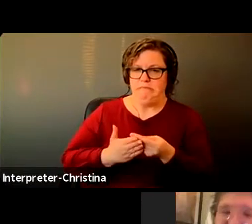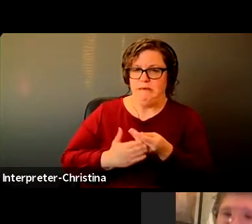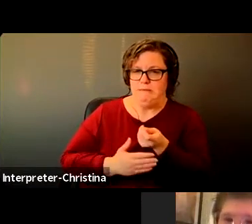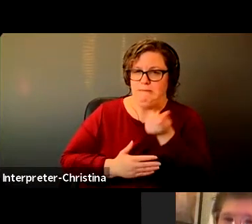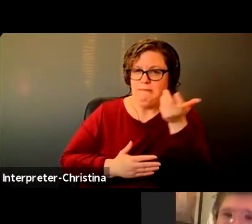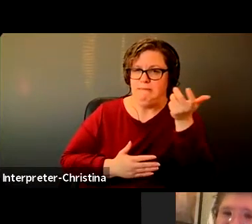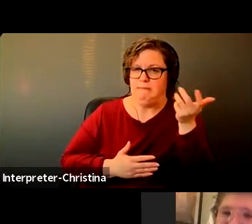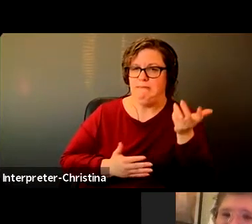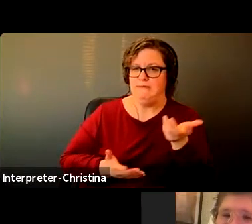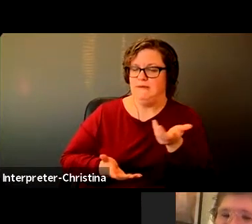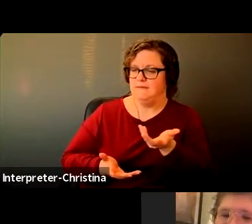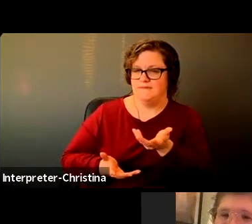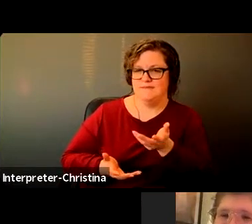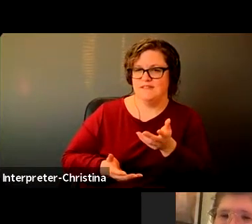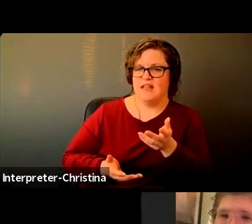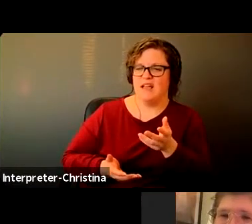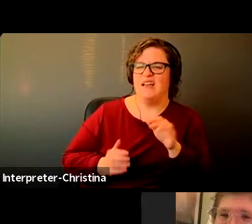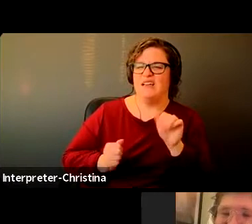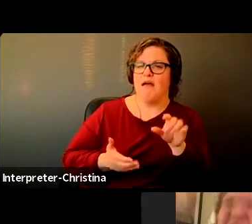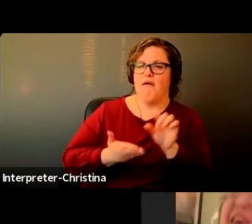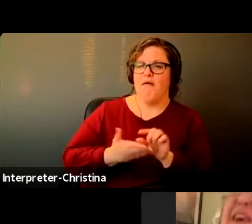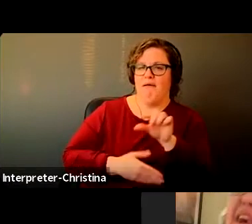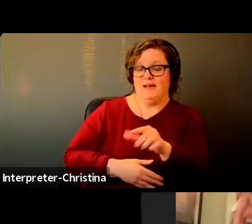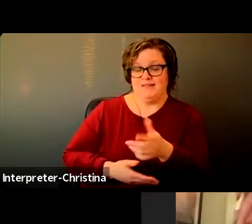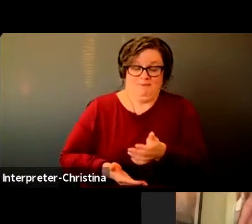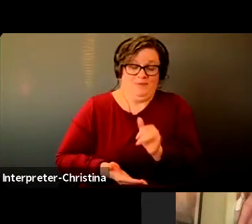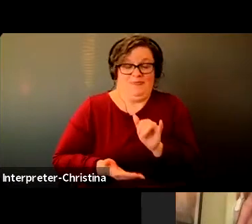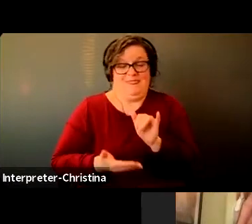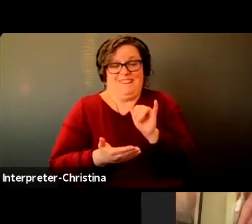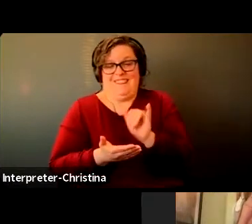bit of tea on all of this.